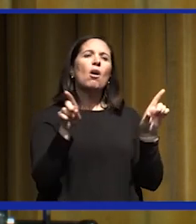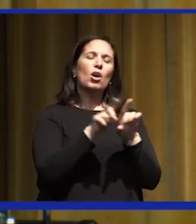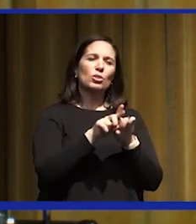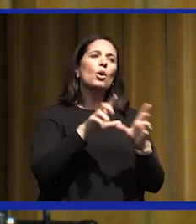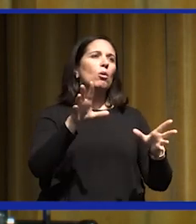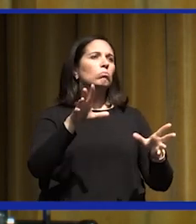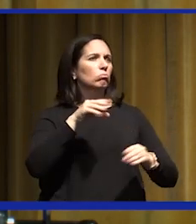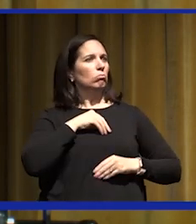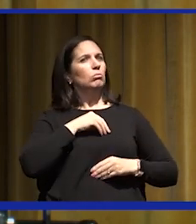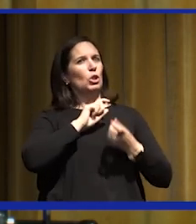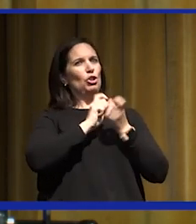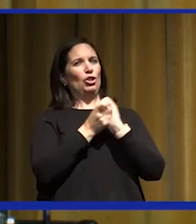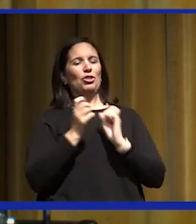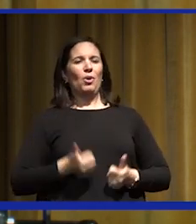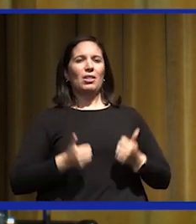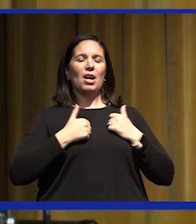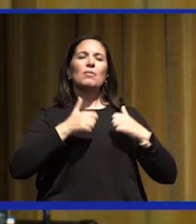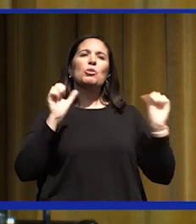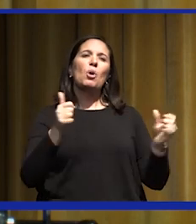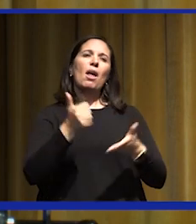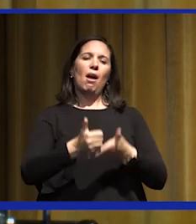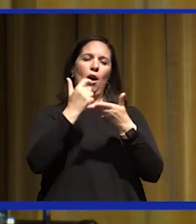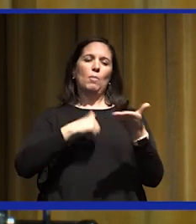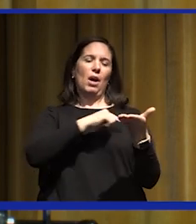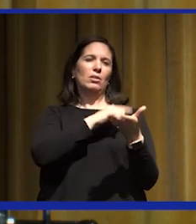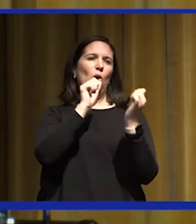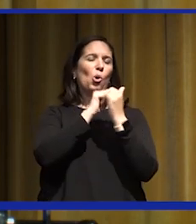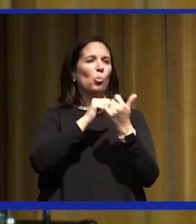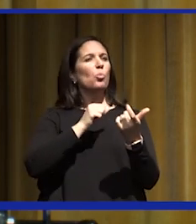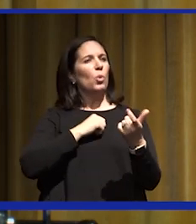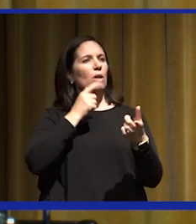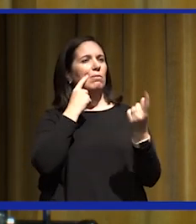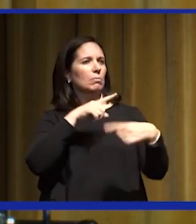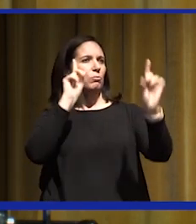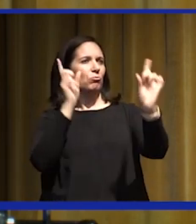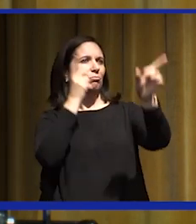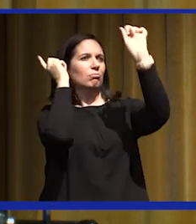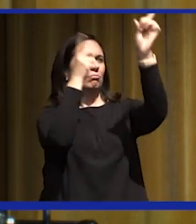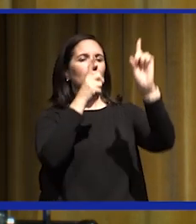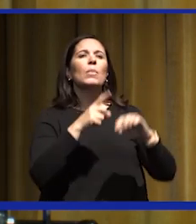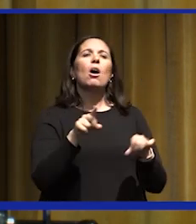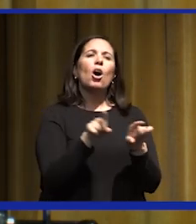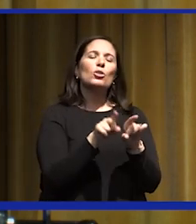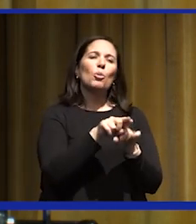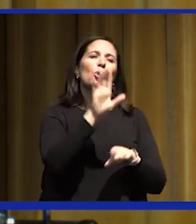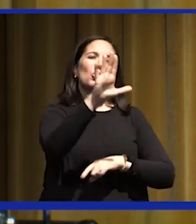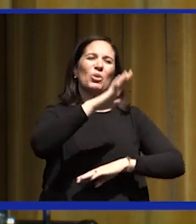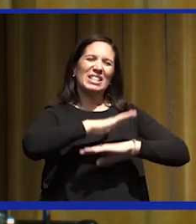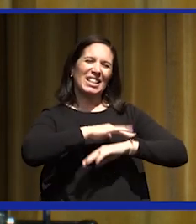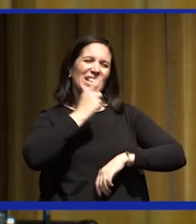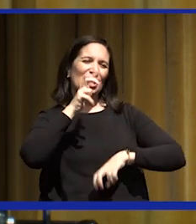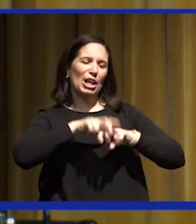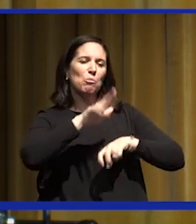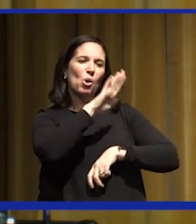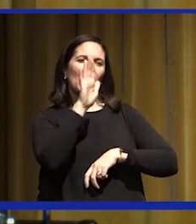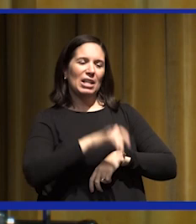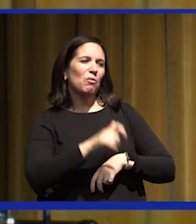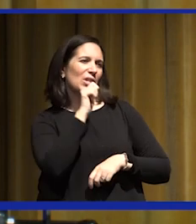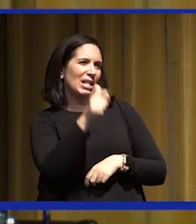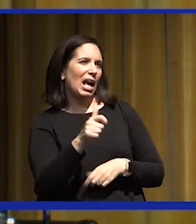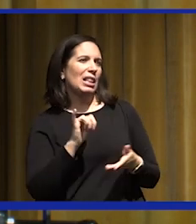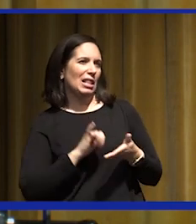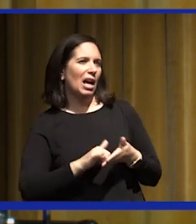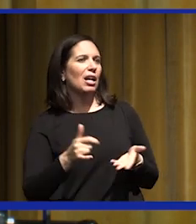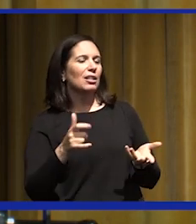lives could one day help us find our passion. Finally, you can never be denied your seat at the table. We are clearly destined